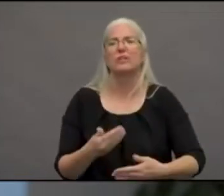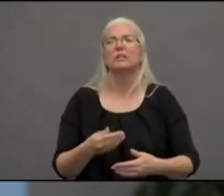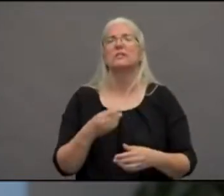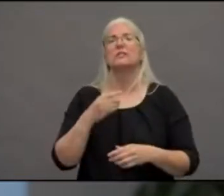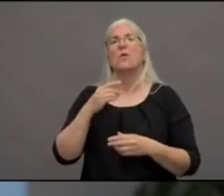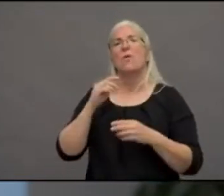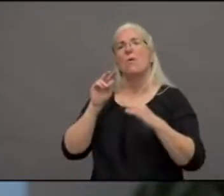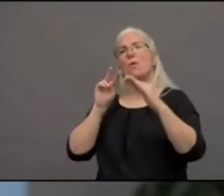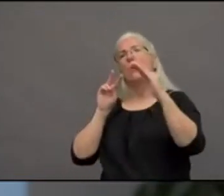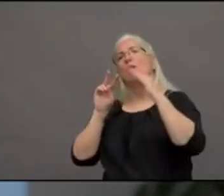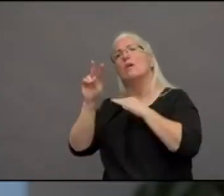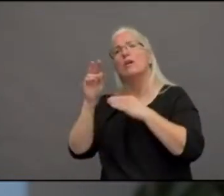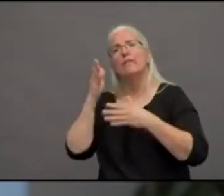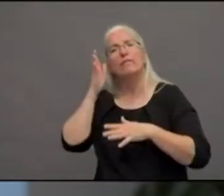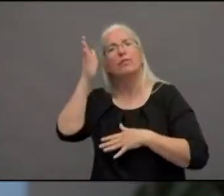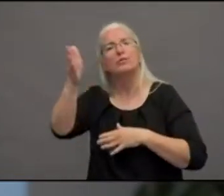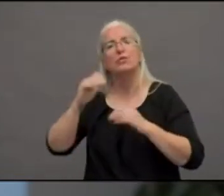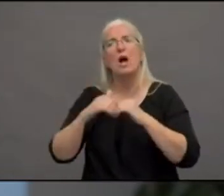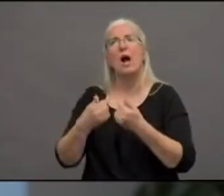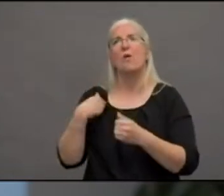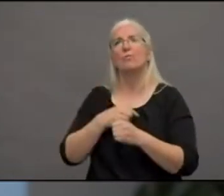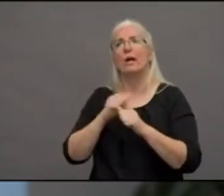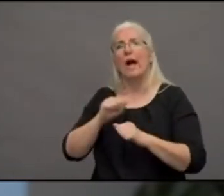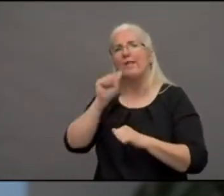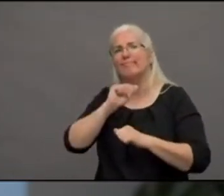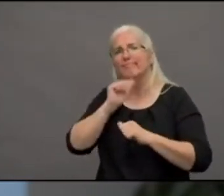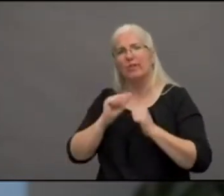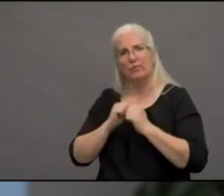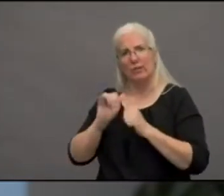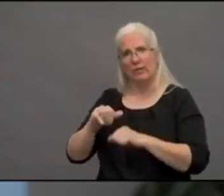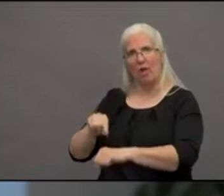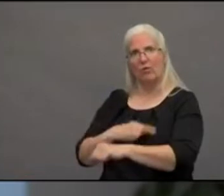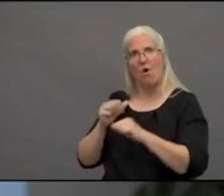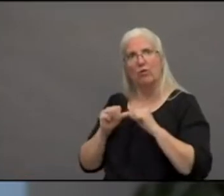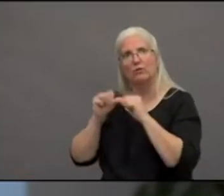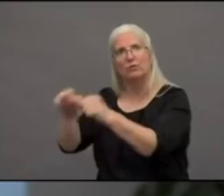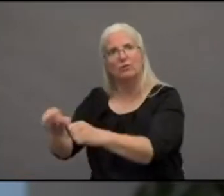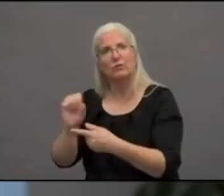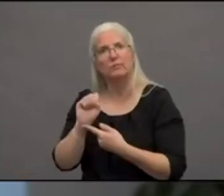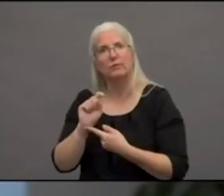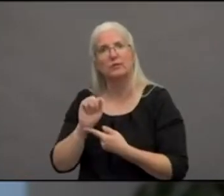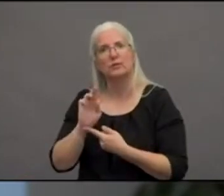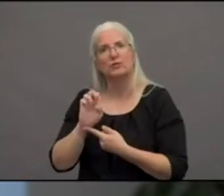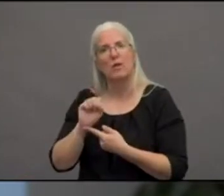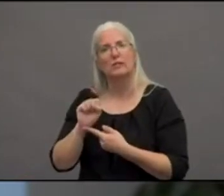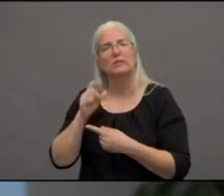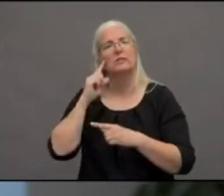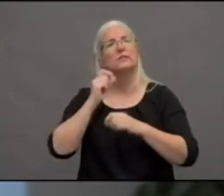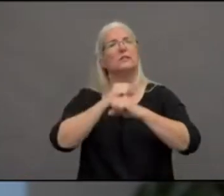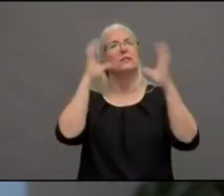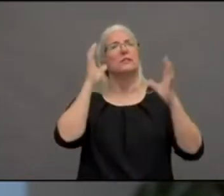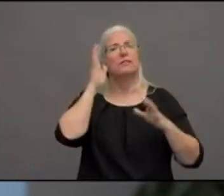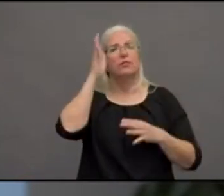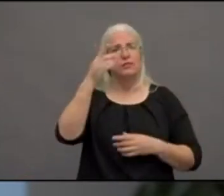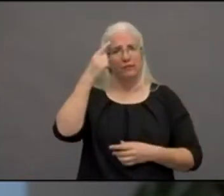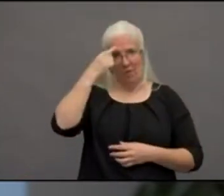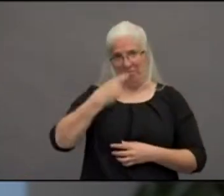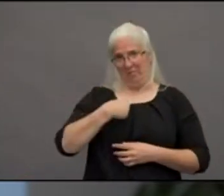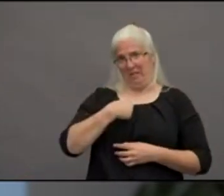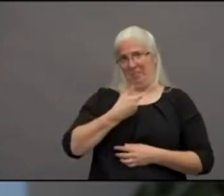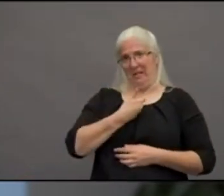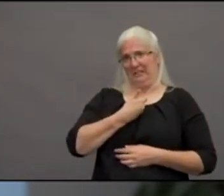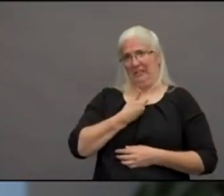we manage longer-term stress. And I think that our future, personally, I feel very hopeful about our